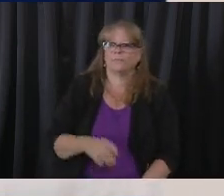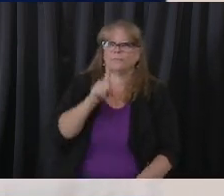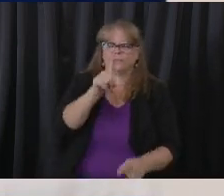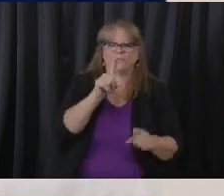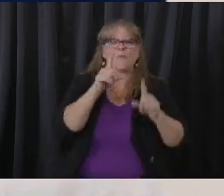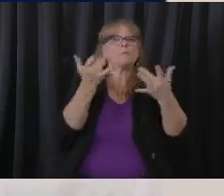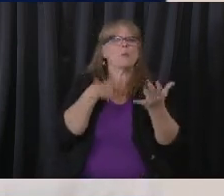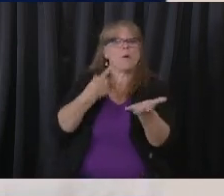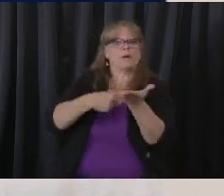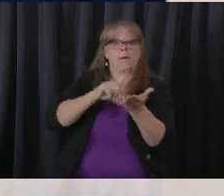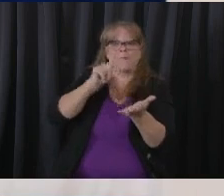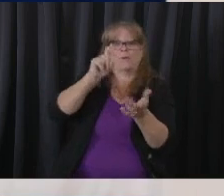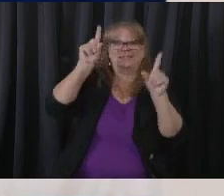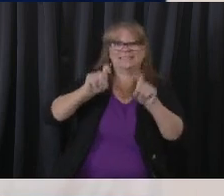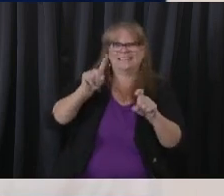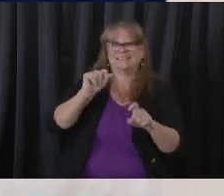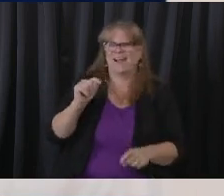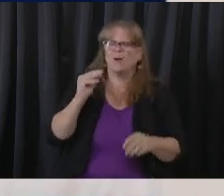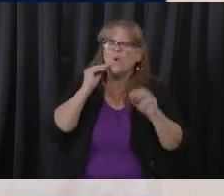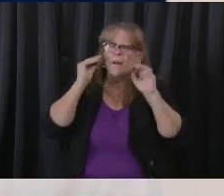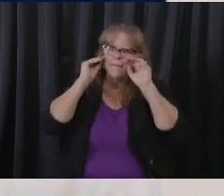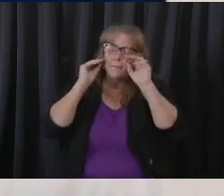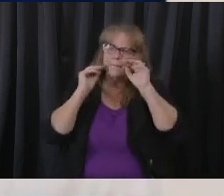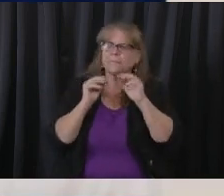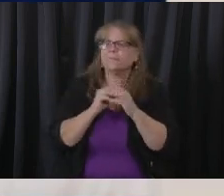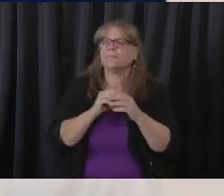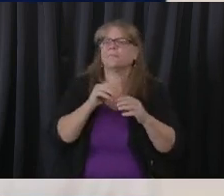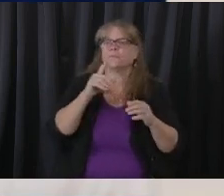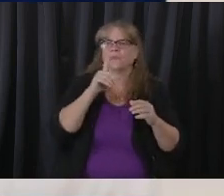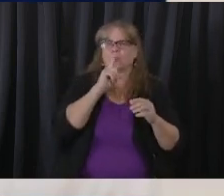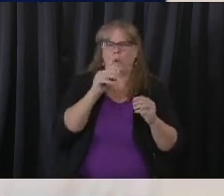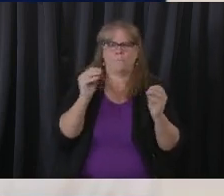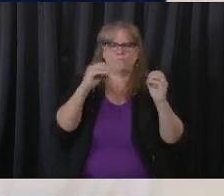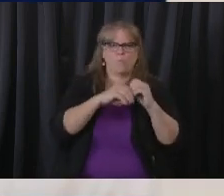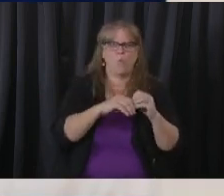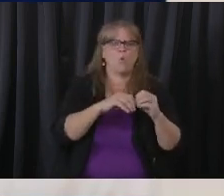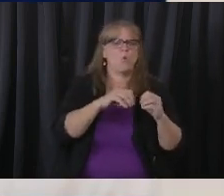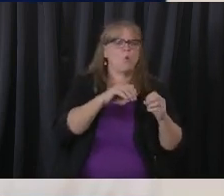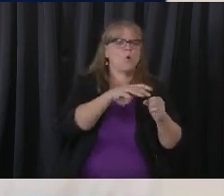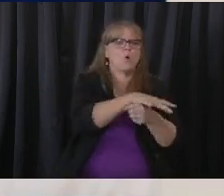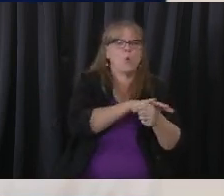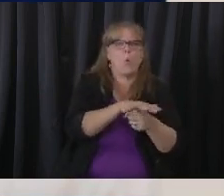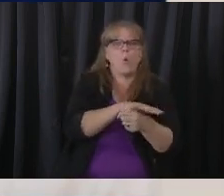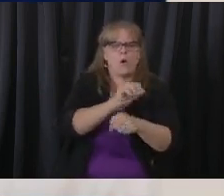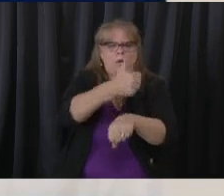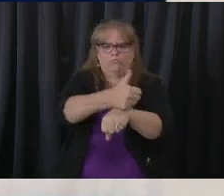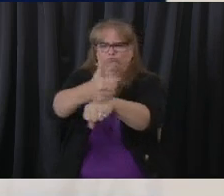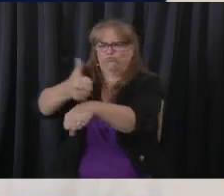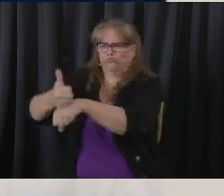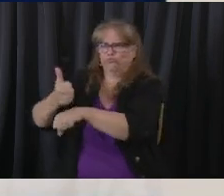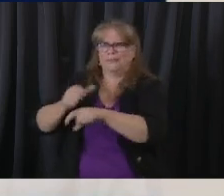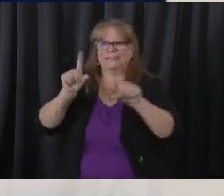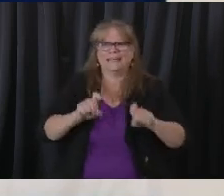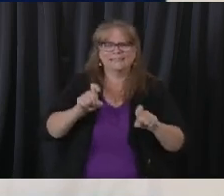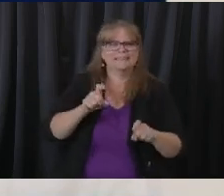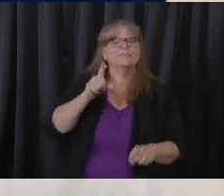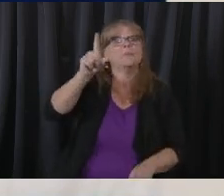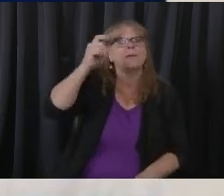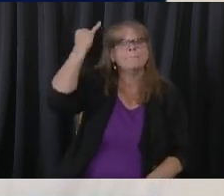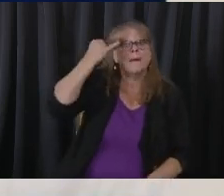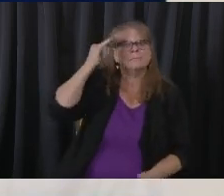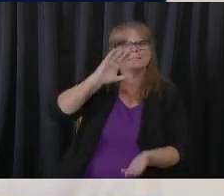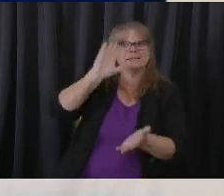testing sites. So, for instance, rather than Pepsi Center, don't go there now. It's no longer there. There's testing in Montbello Recreation Center,